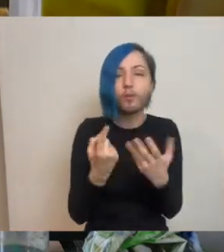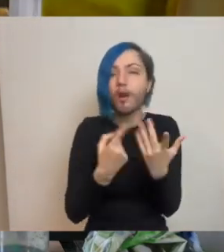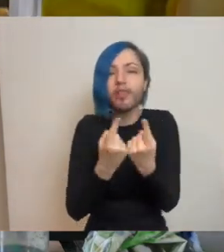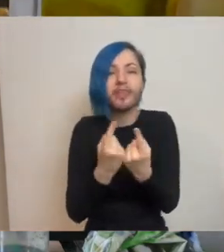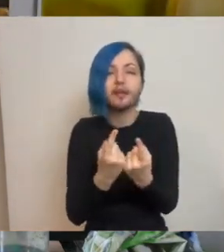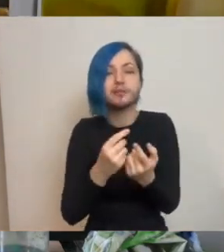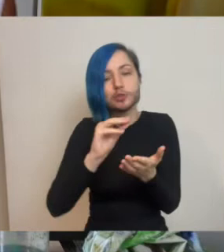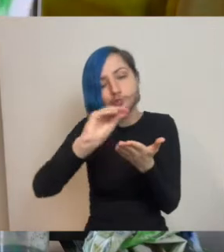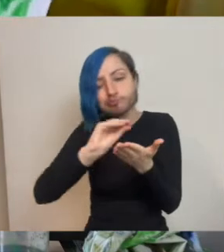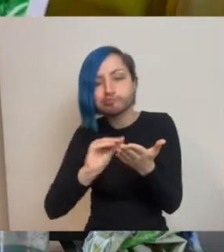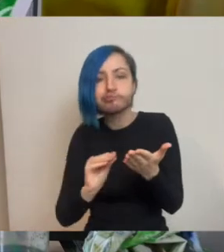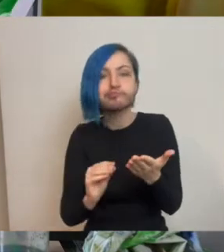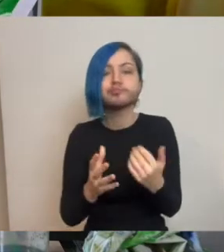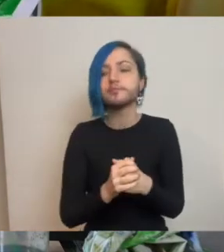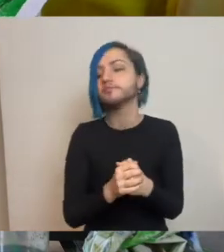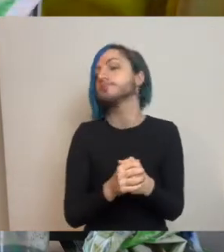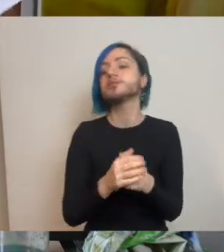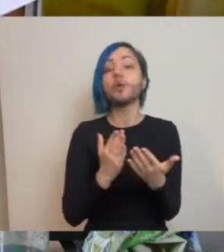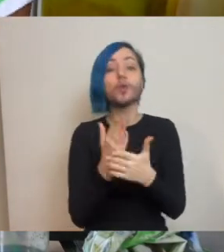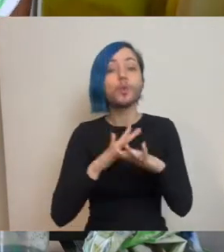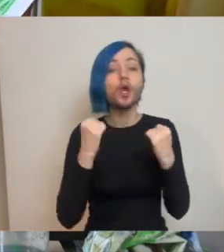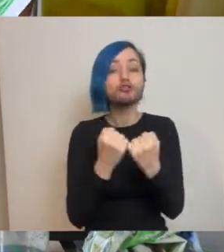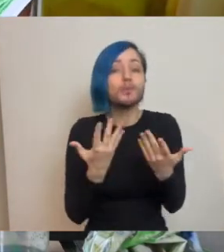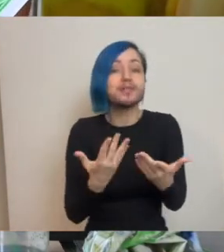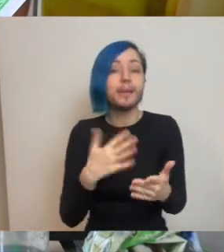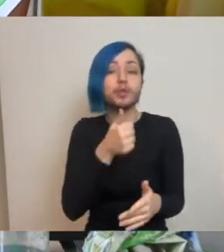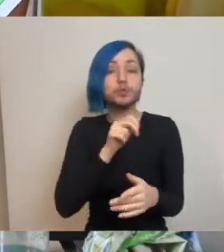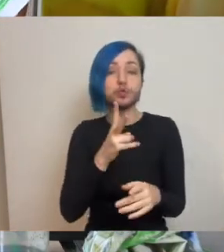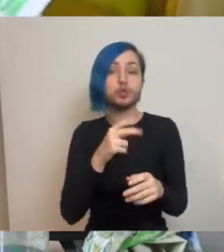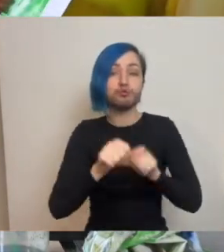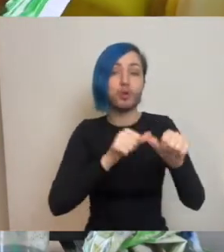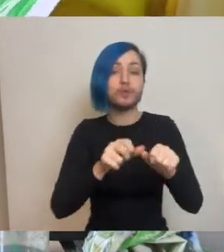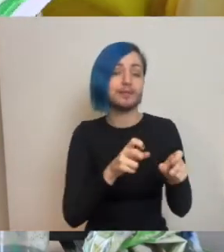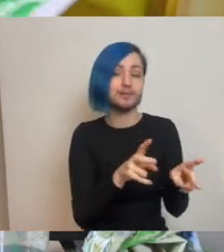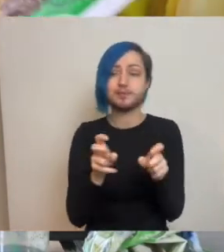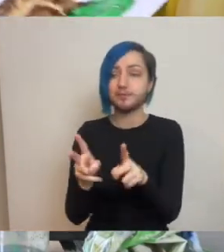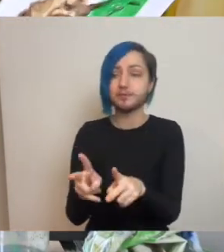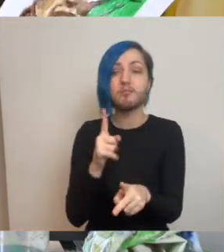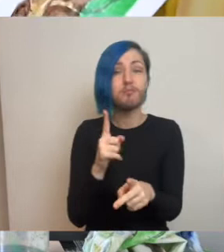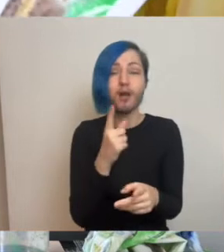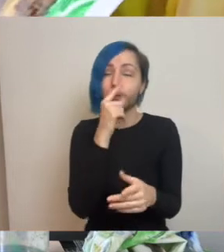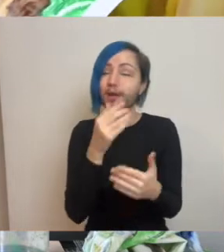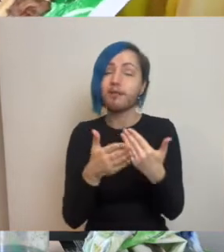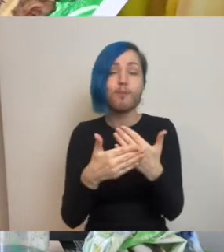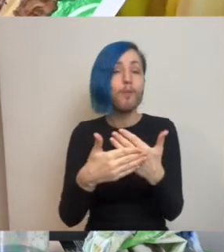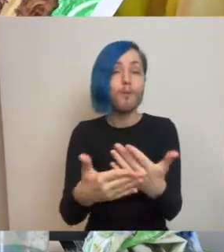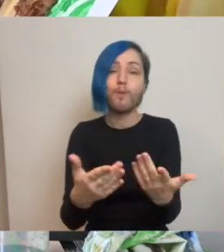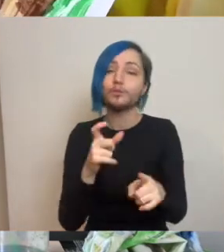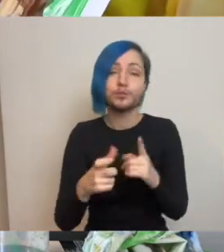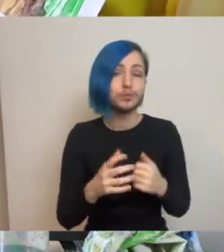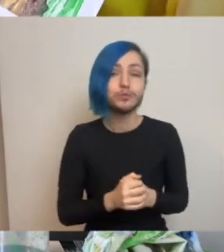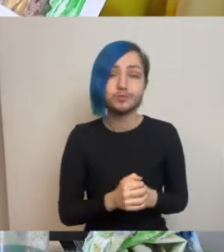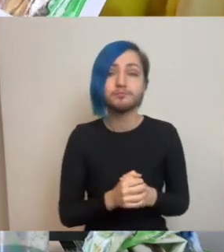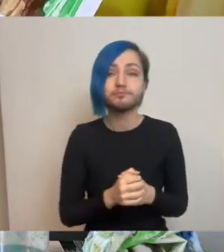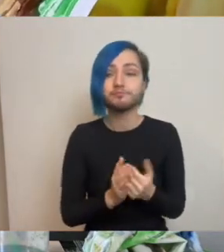in the workshop today, we've just used those two processes, but you can do so much more with them, you